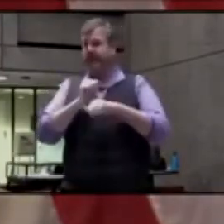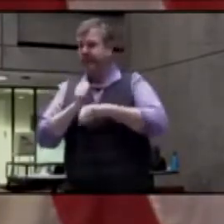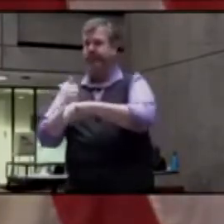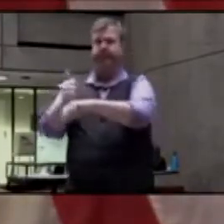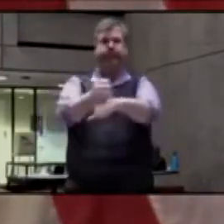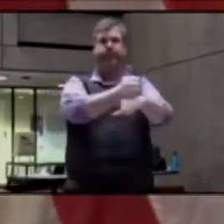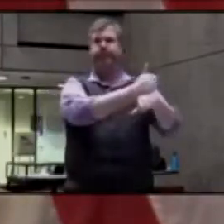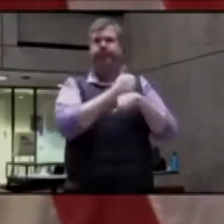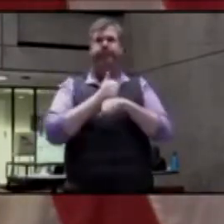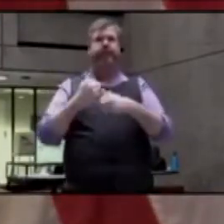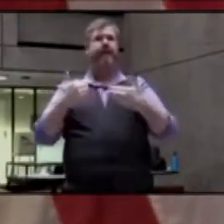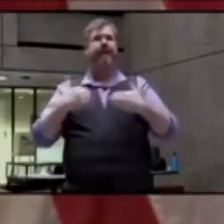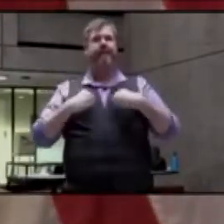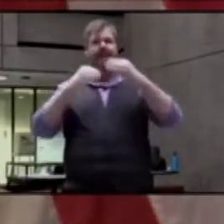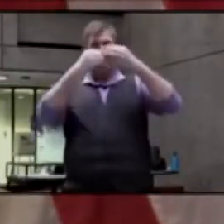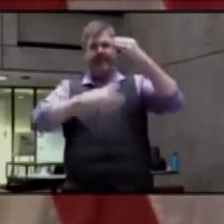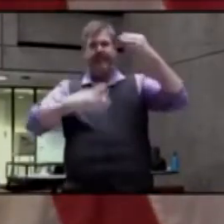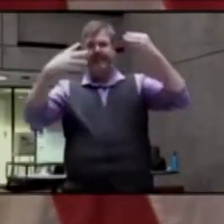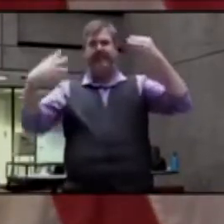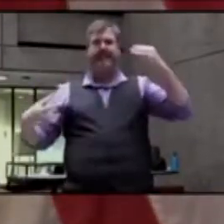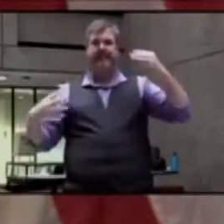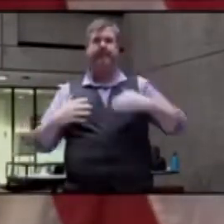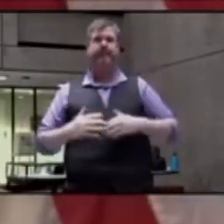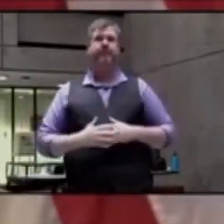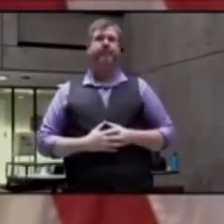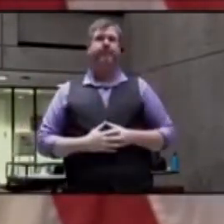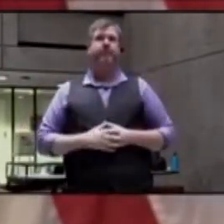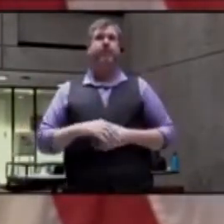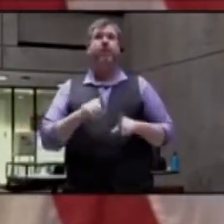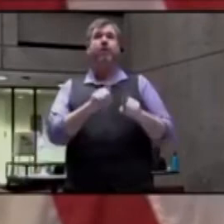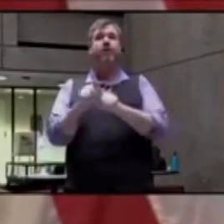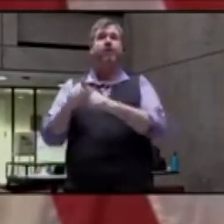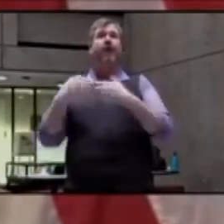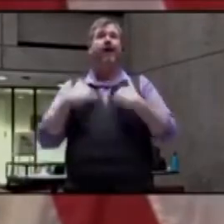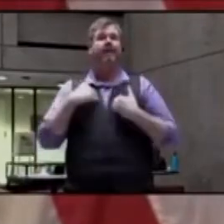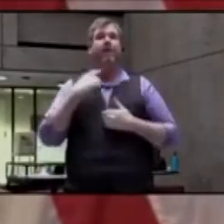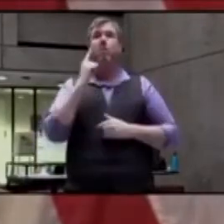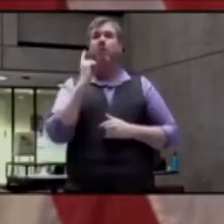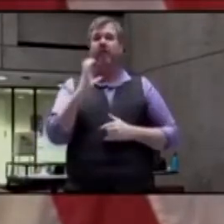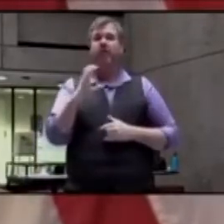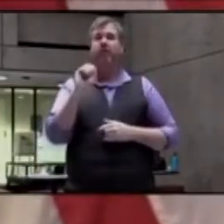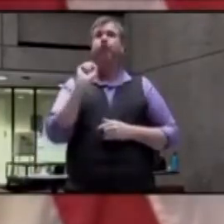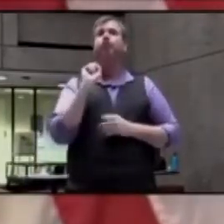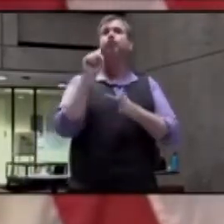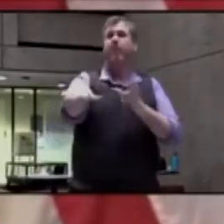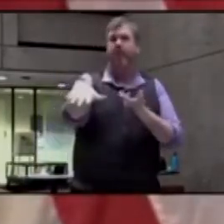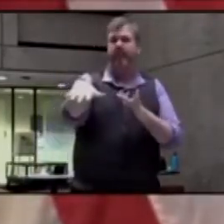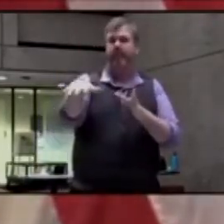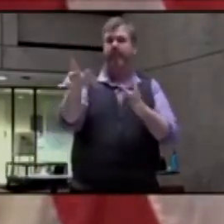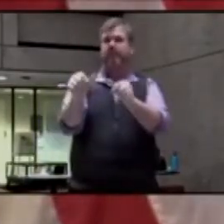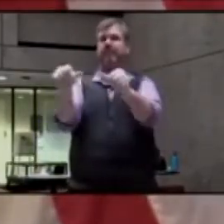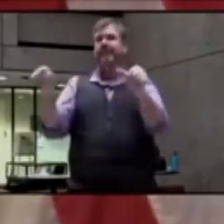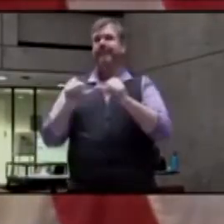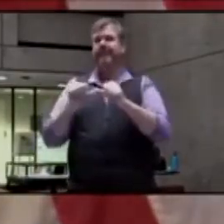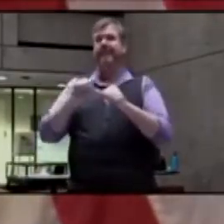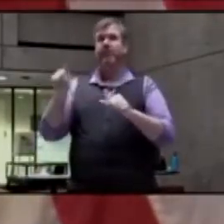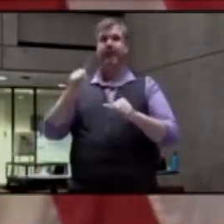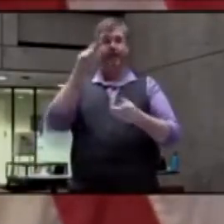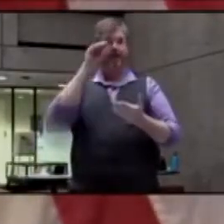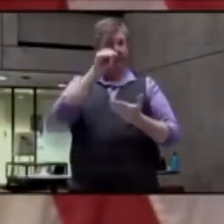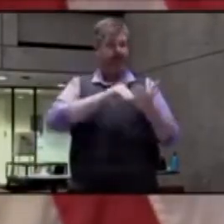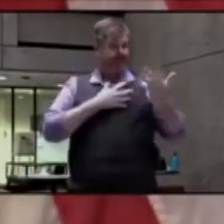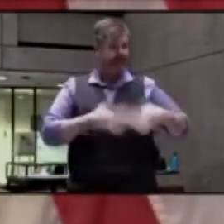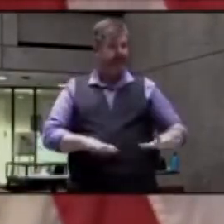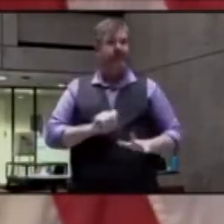our 100 drop boxes that you can drop your ballot on. So for the most up-to-date list, you're welcome to look on our website in case there were